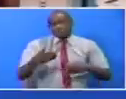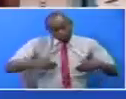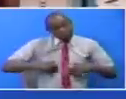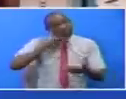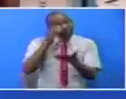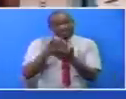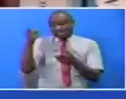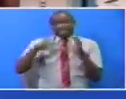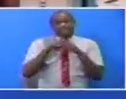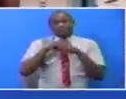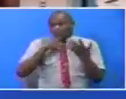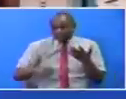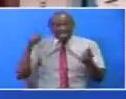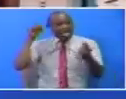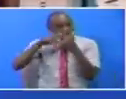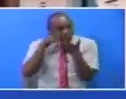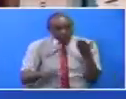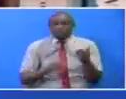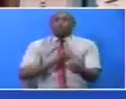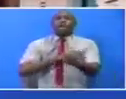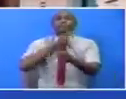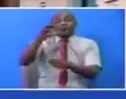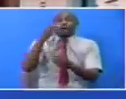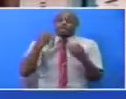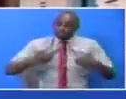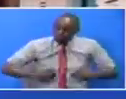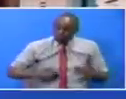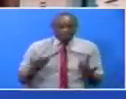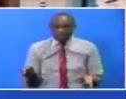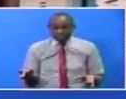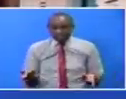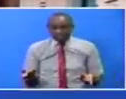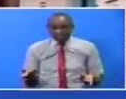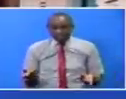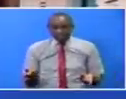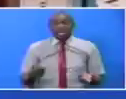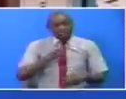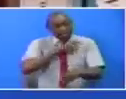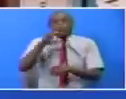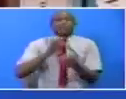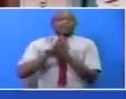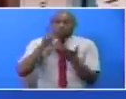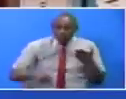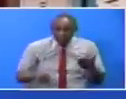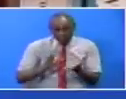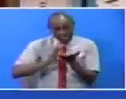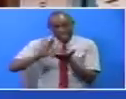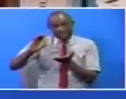was created purposely to empower the young people. We do this empowerment through